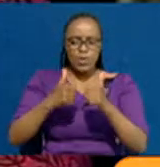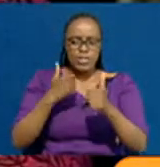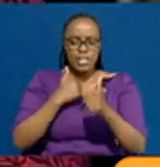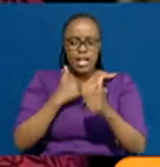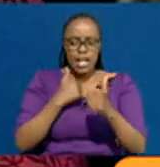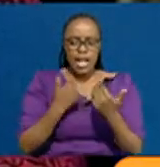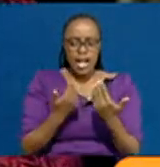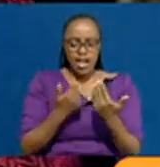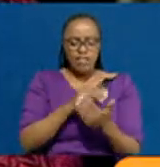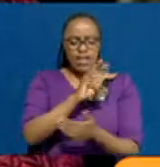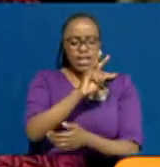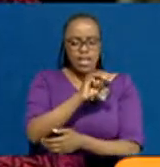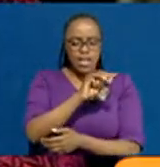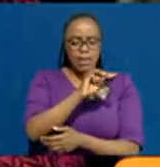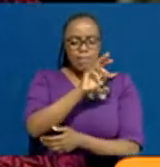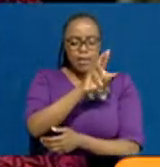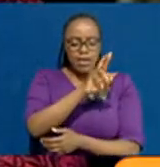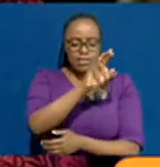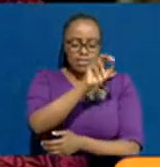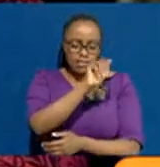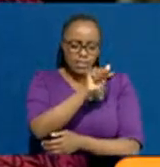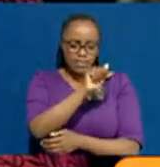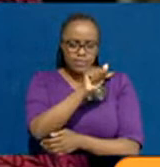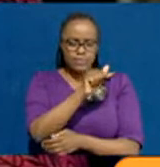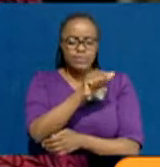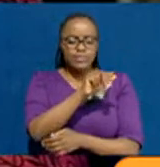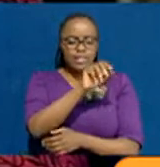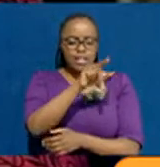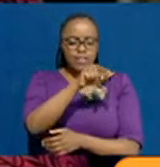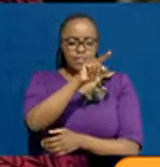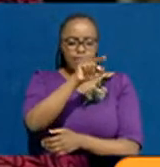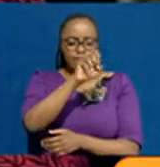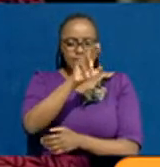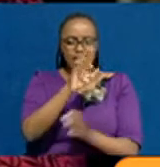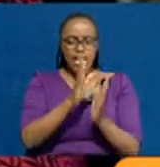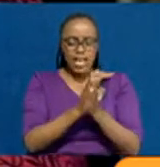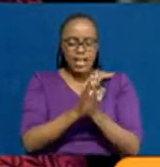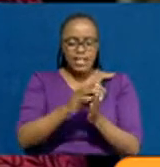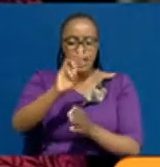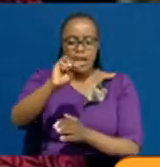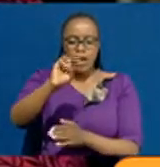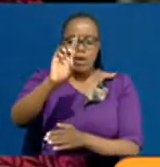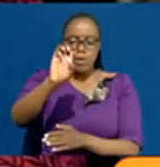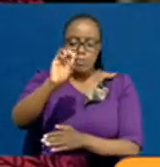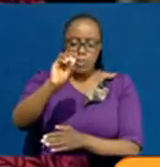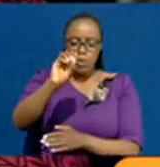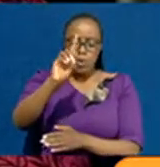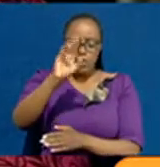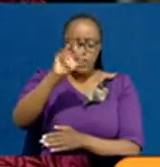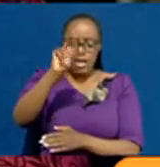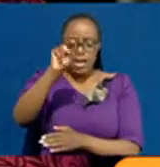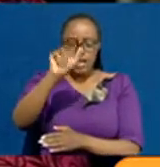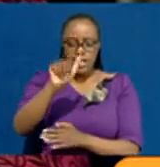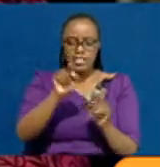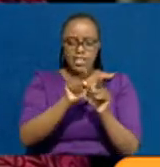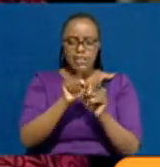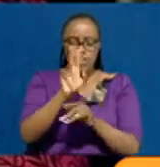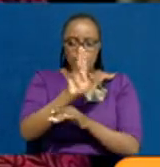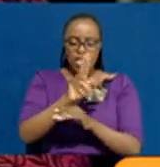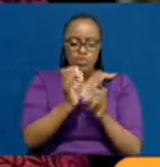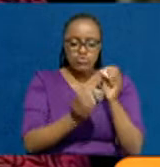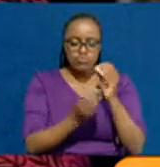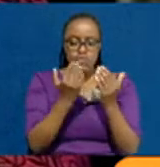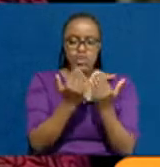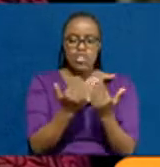the mRNA technology, so mainly the Pfizer and Moderna vaccines. Those are the ones where the evidence is for using